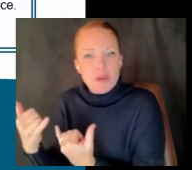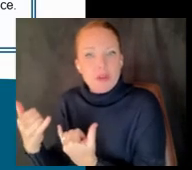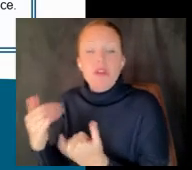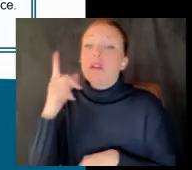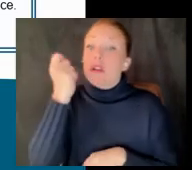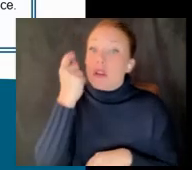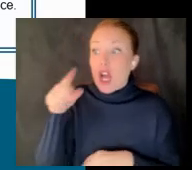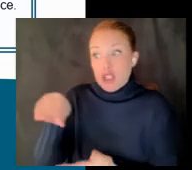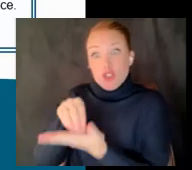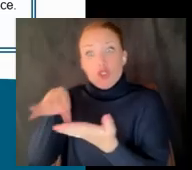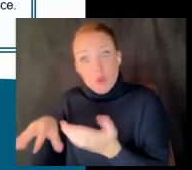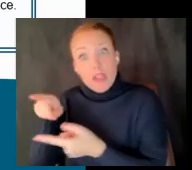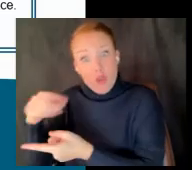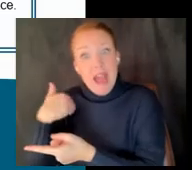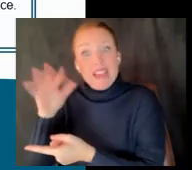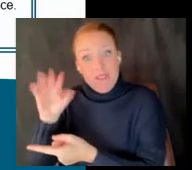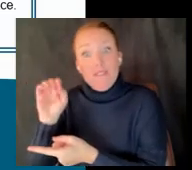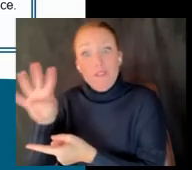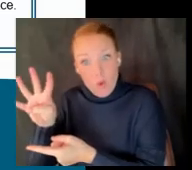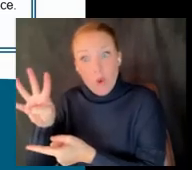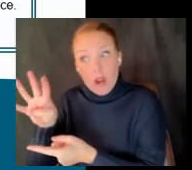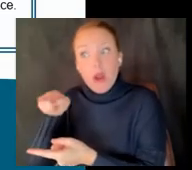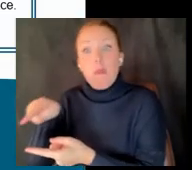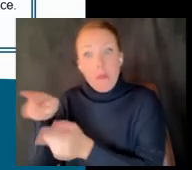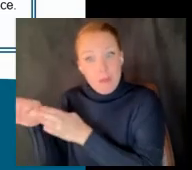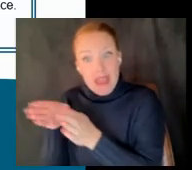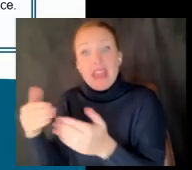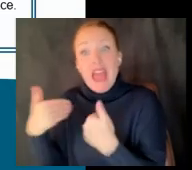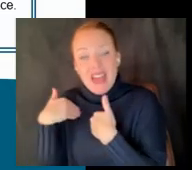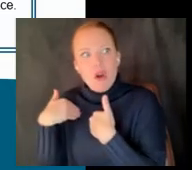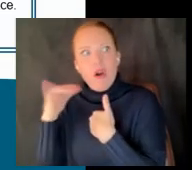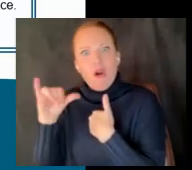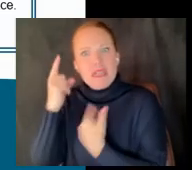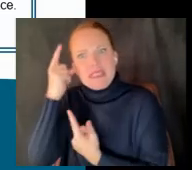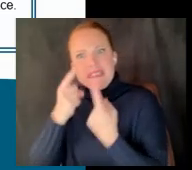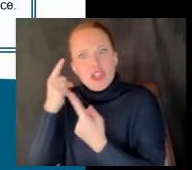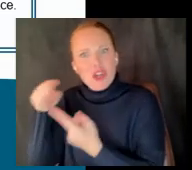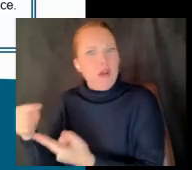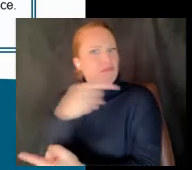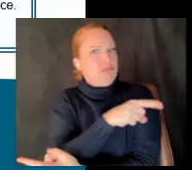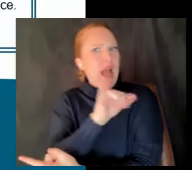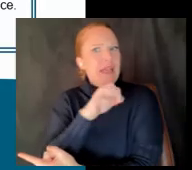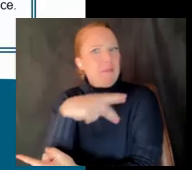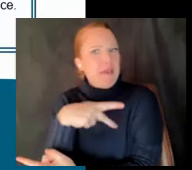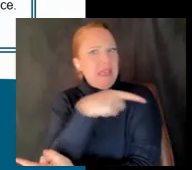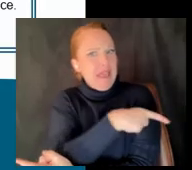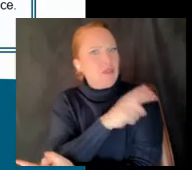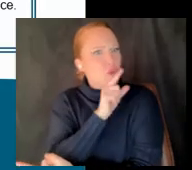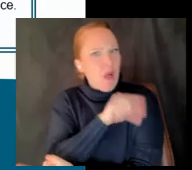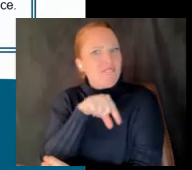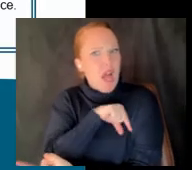eligible under Section 504 is then found eligible under IDEA, their 504 plan will become